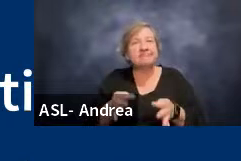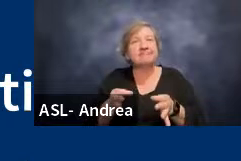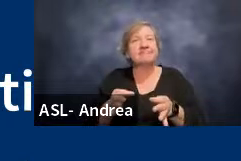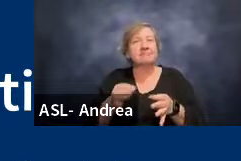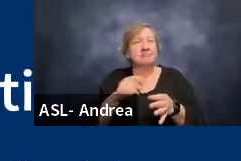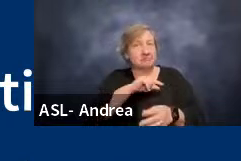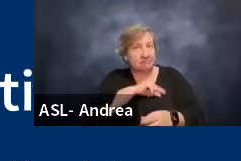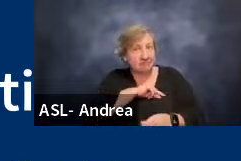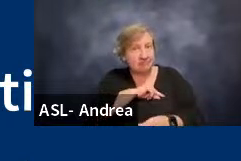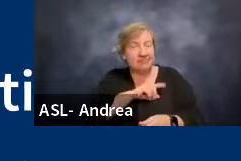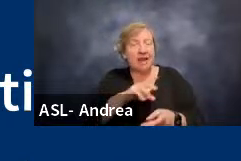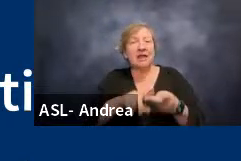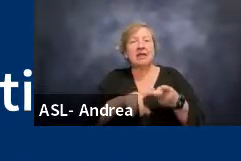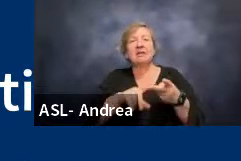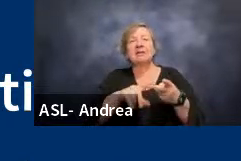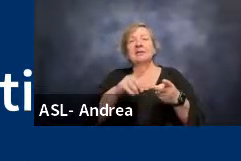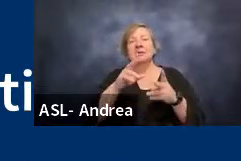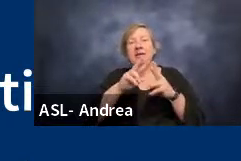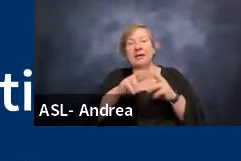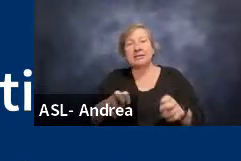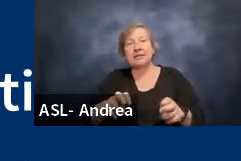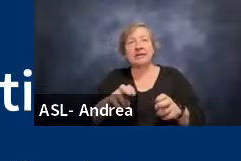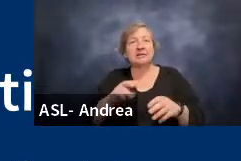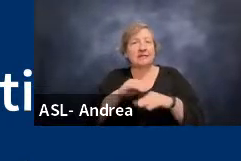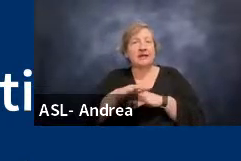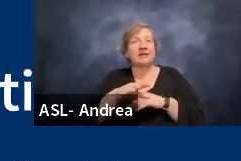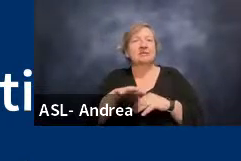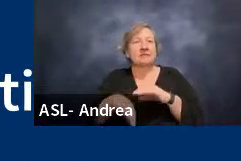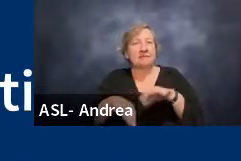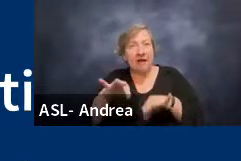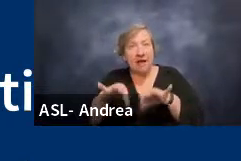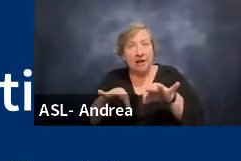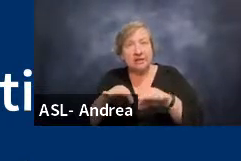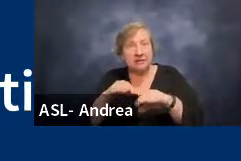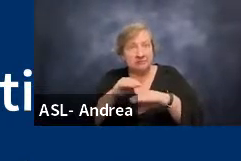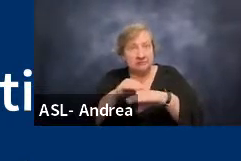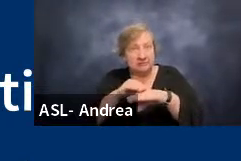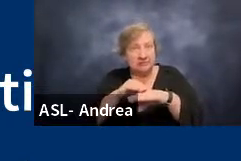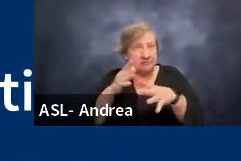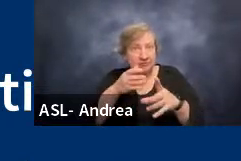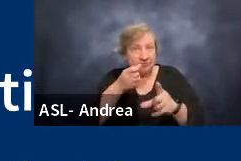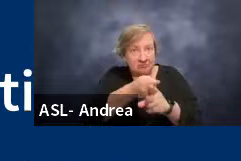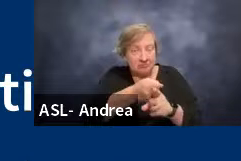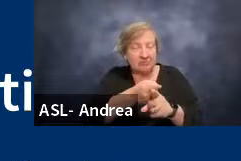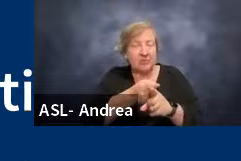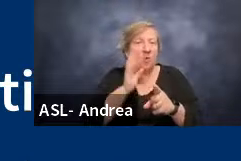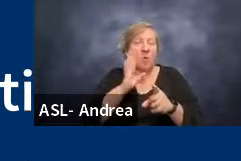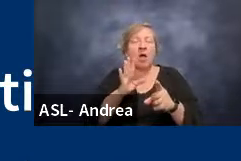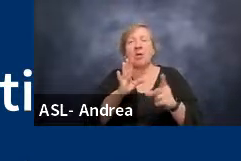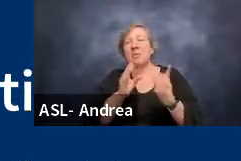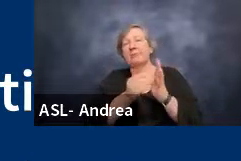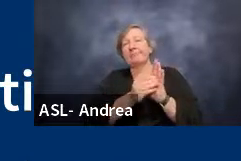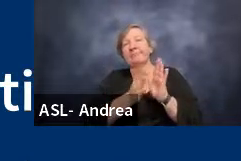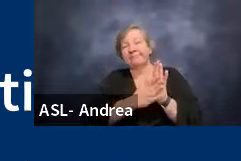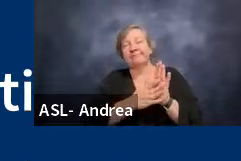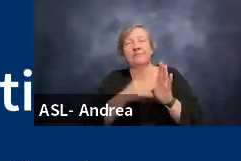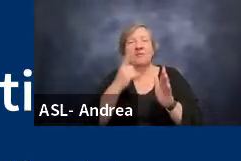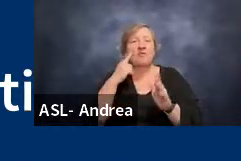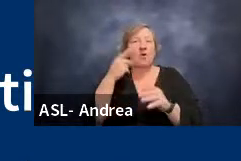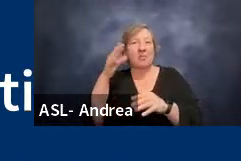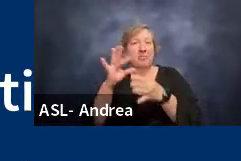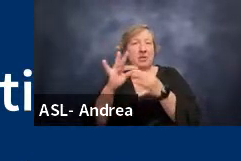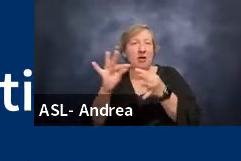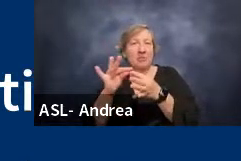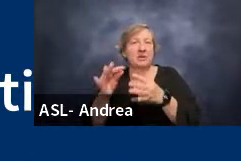Eligibility and assess effects called Findings of Effects will be published for public comment.